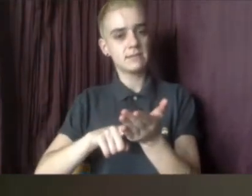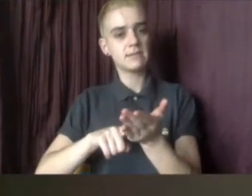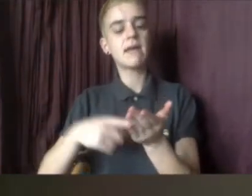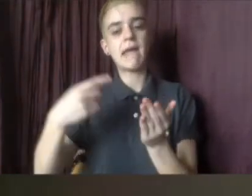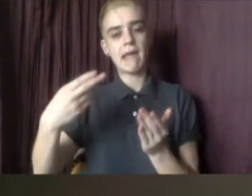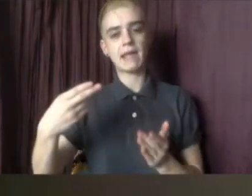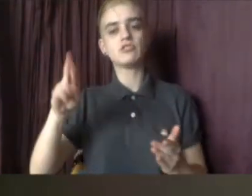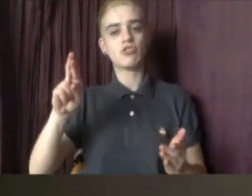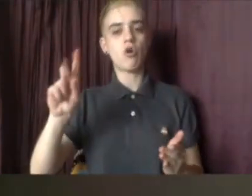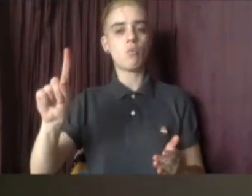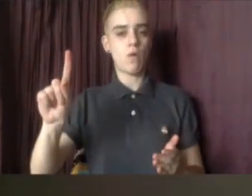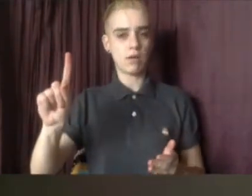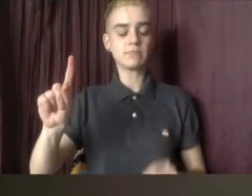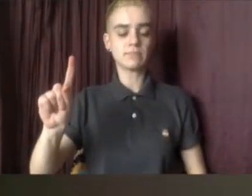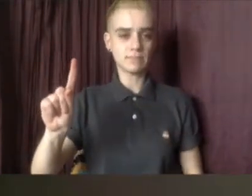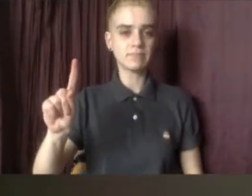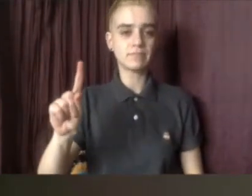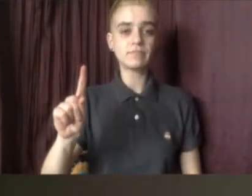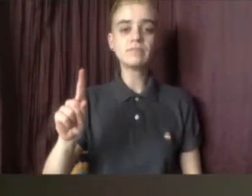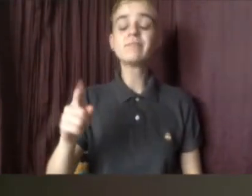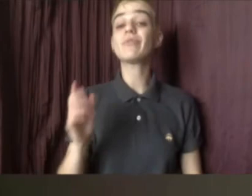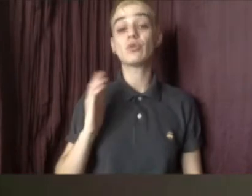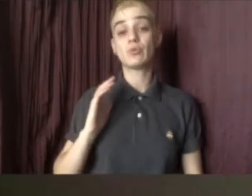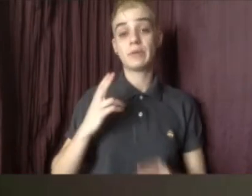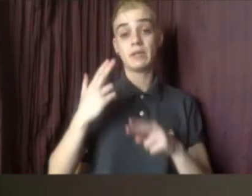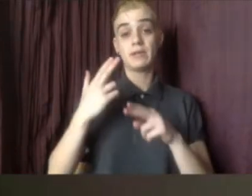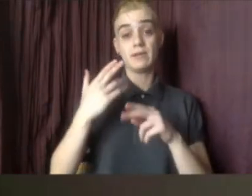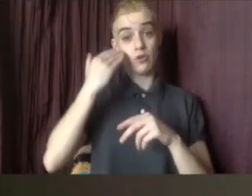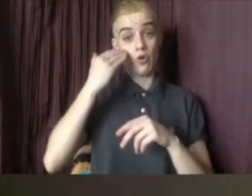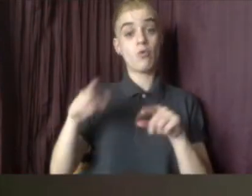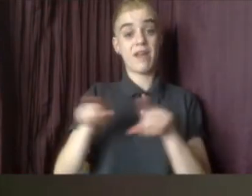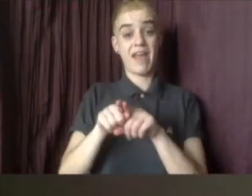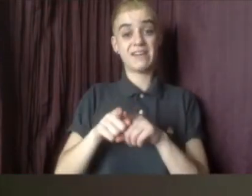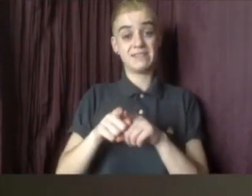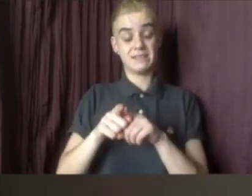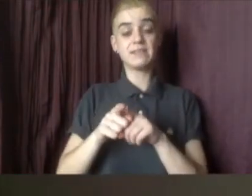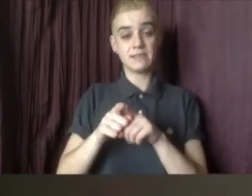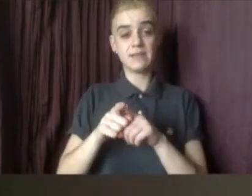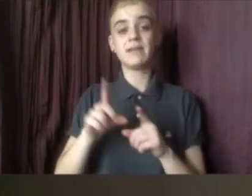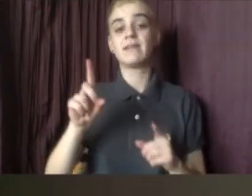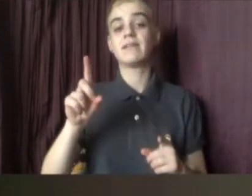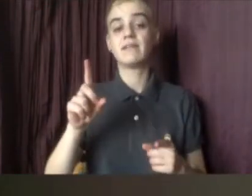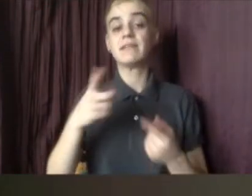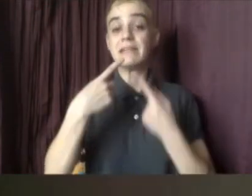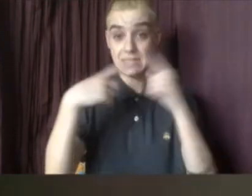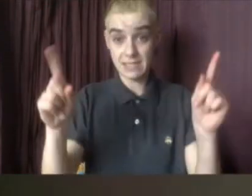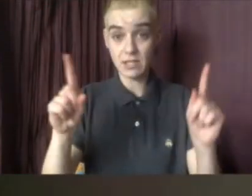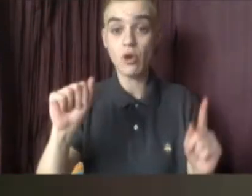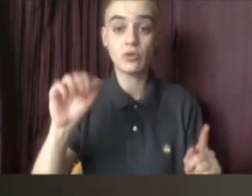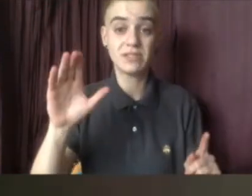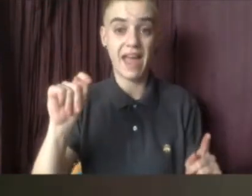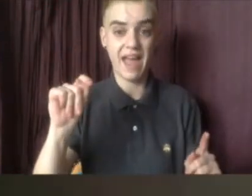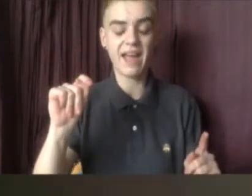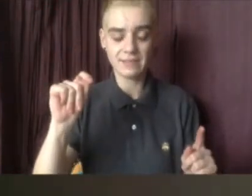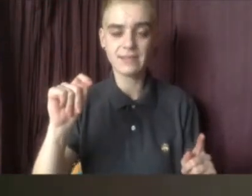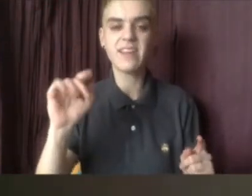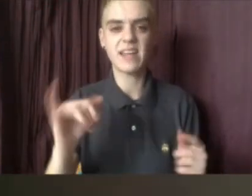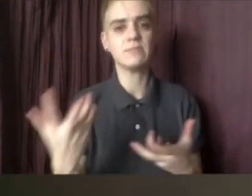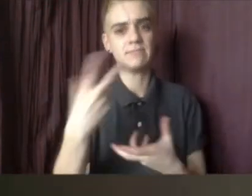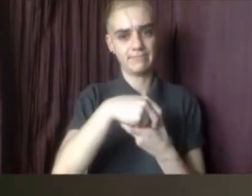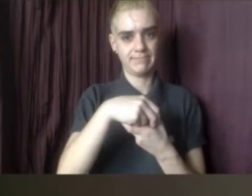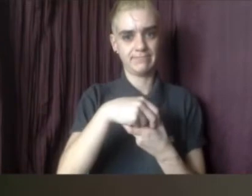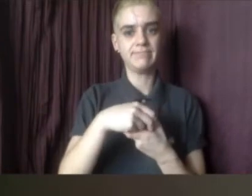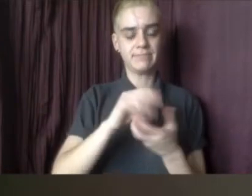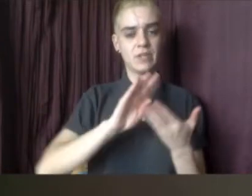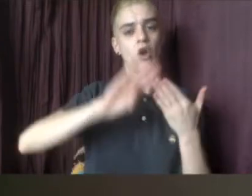requiring disclosure for donors above, for example, $10,000, as well as where the commercials, the